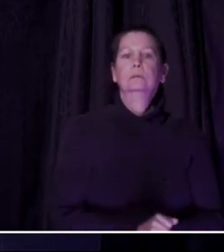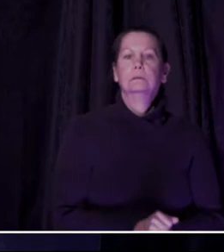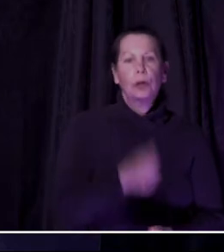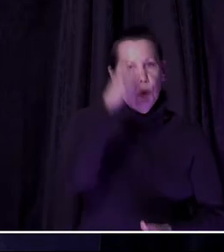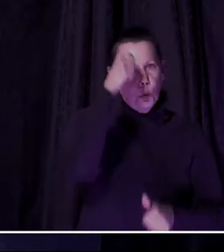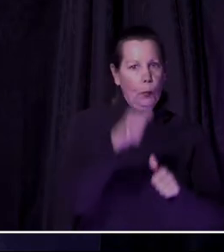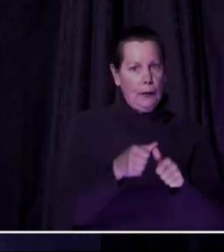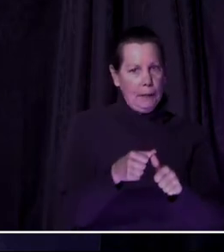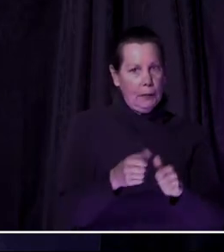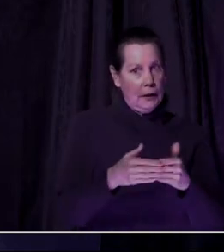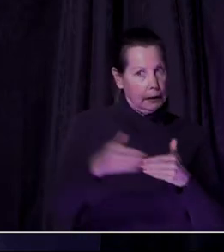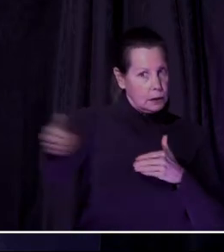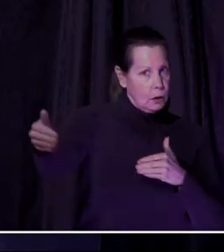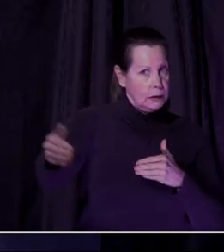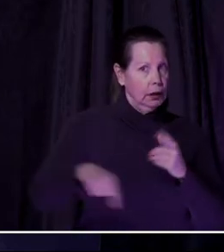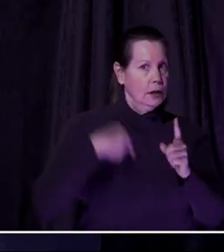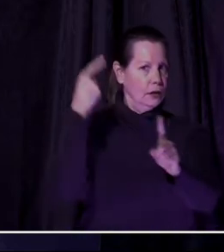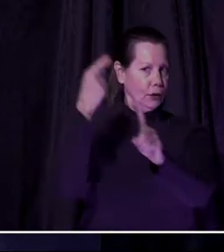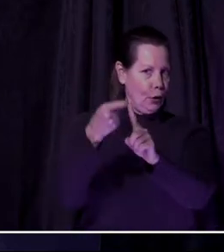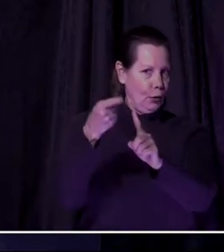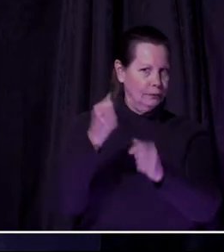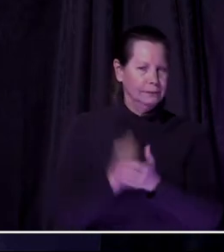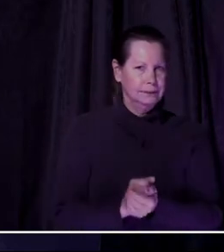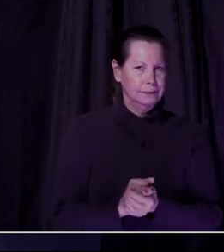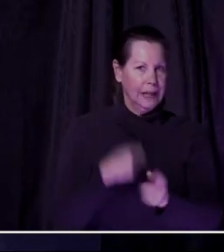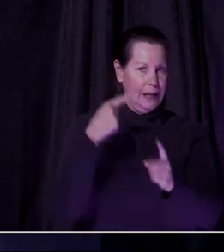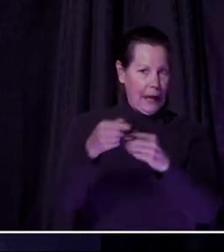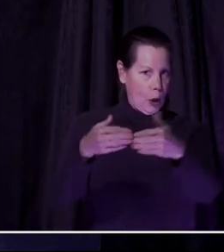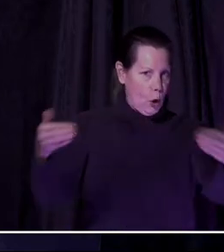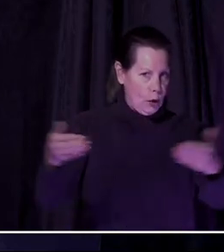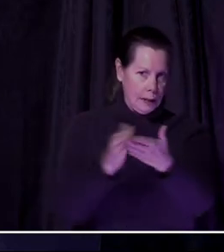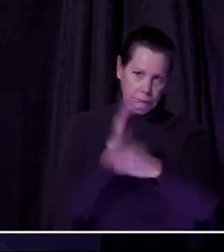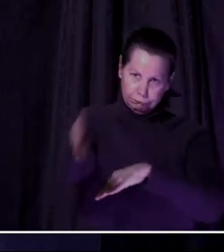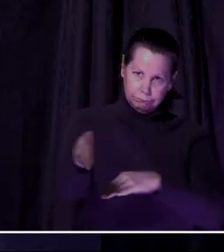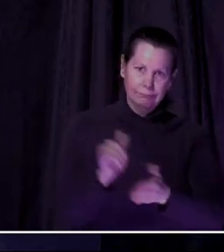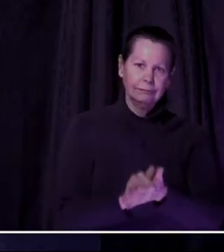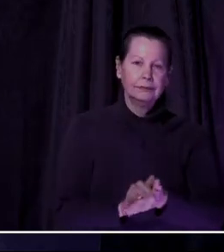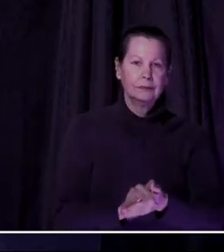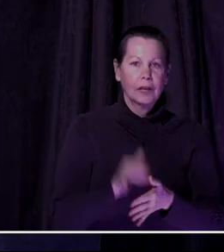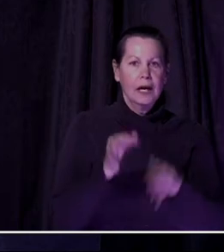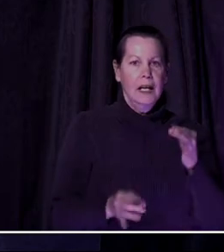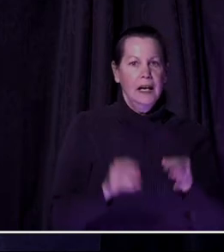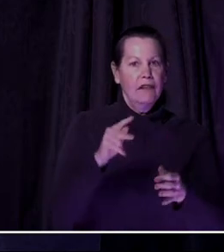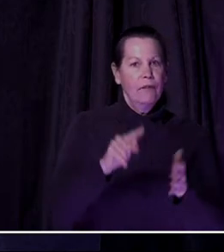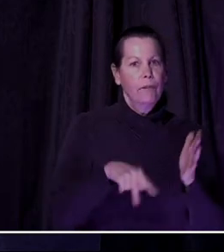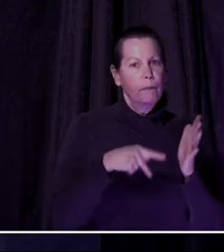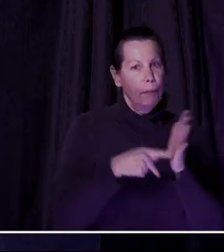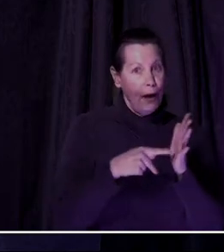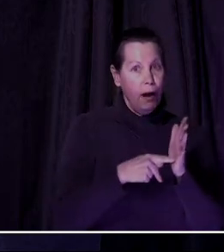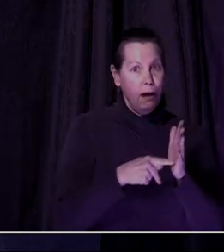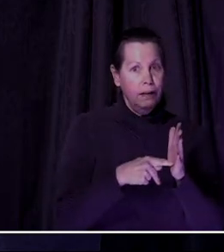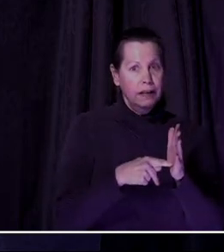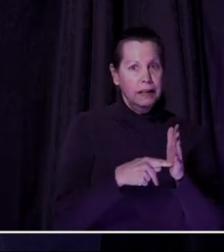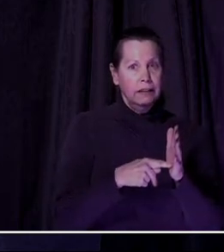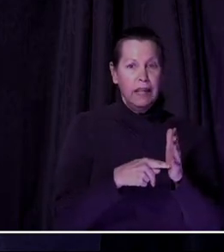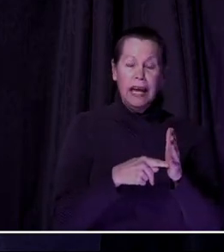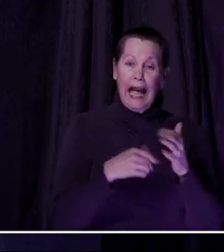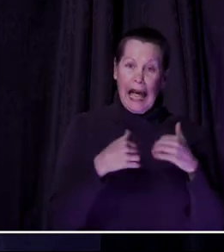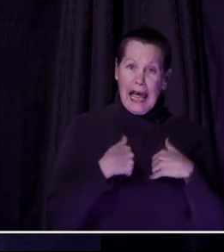he's heading toward the goal line. Listen, if they had a chance to stop